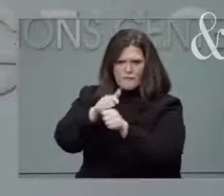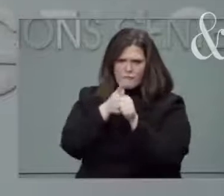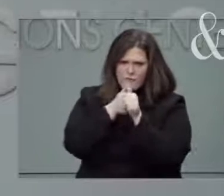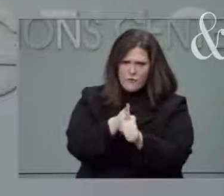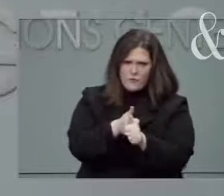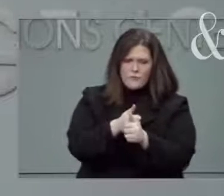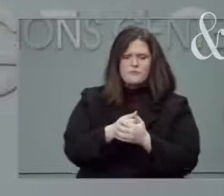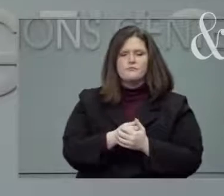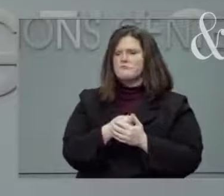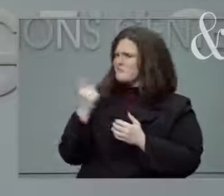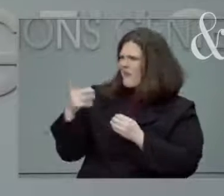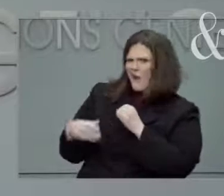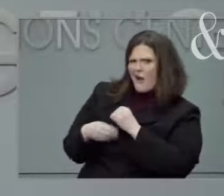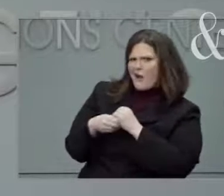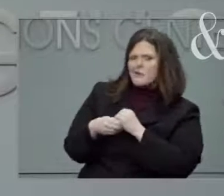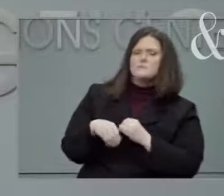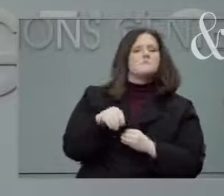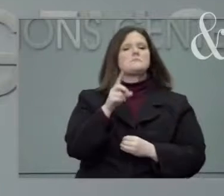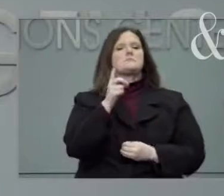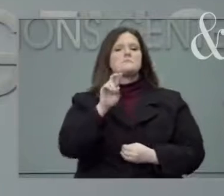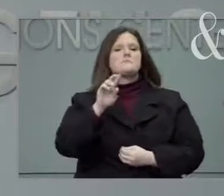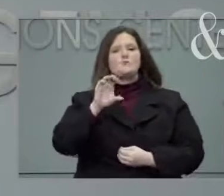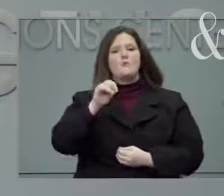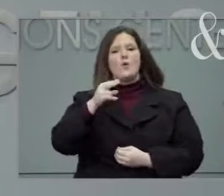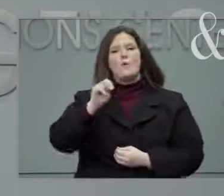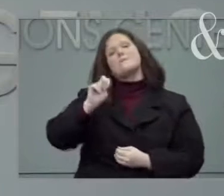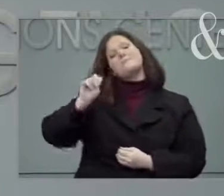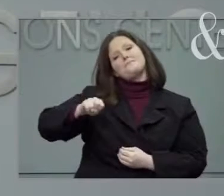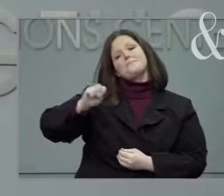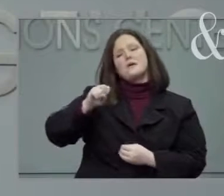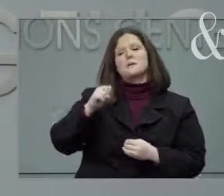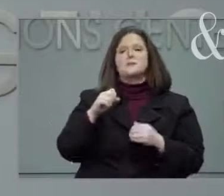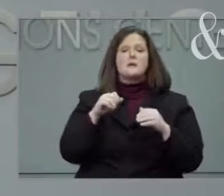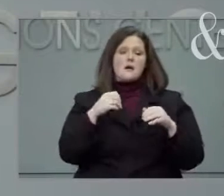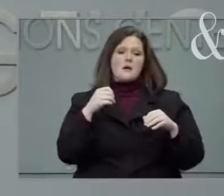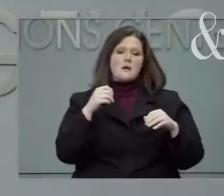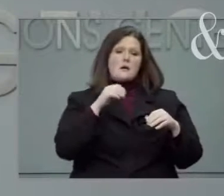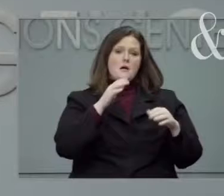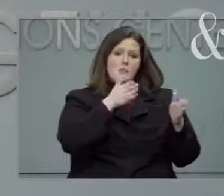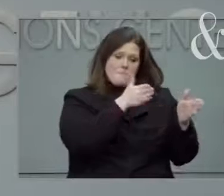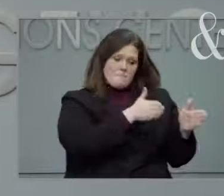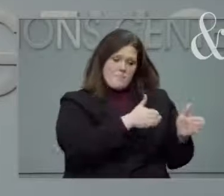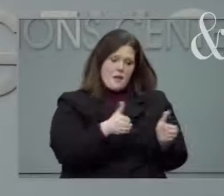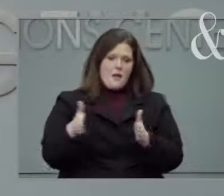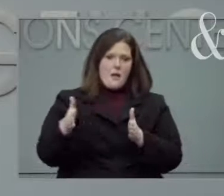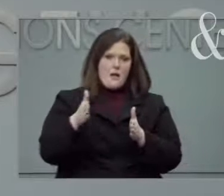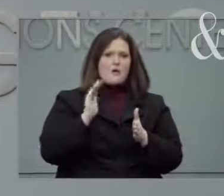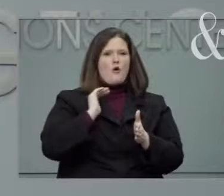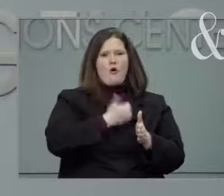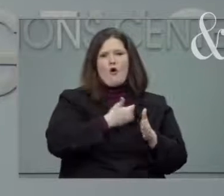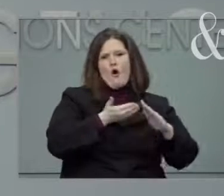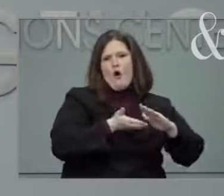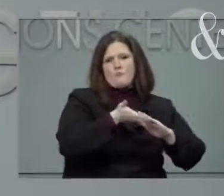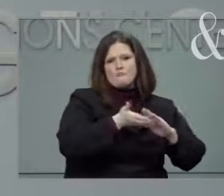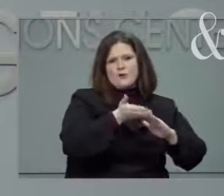Just one more piece on this, Laura. The other way in which we're actually using some of our operational tools, sort of as the governor was saying,